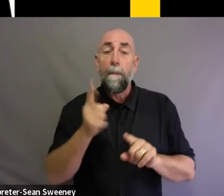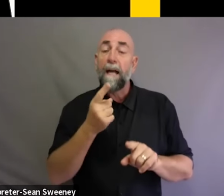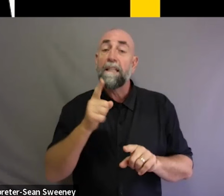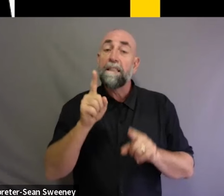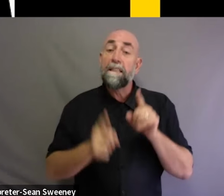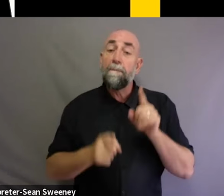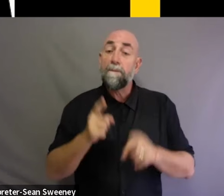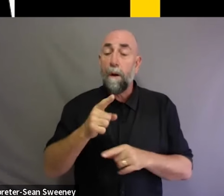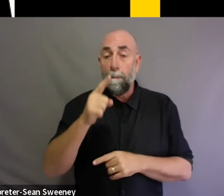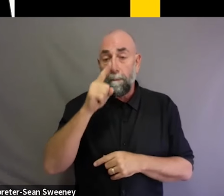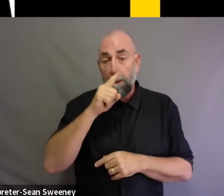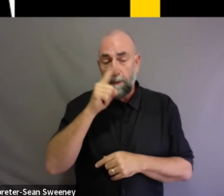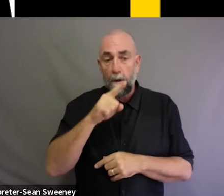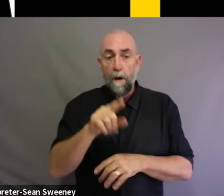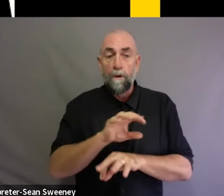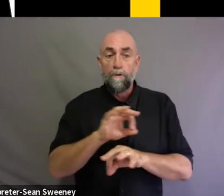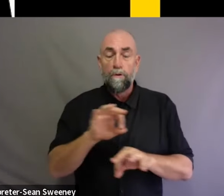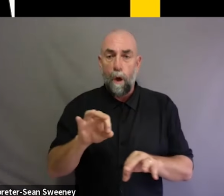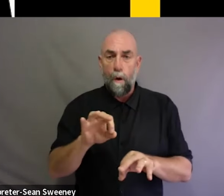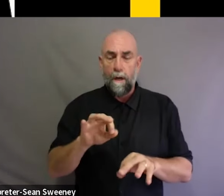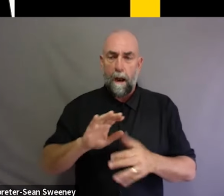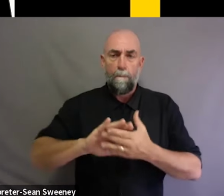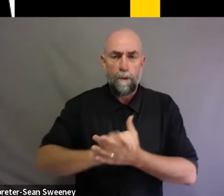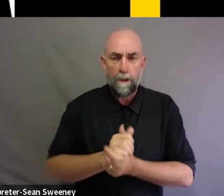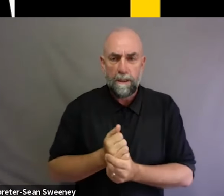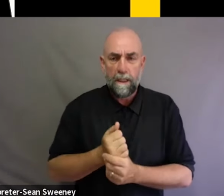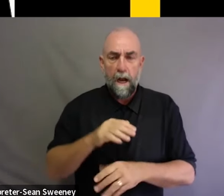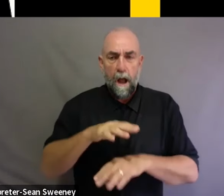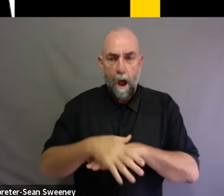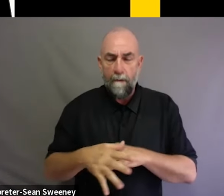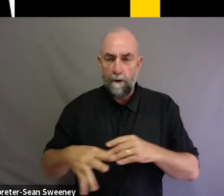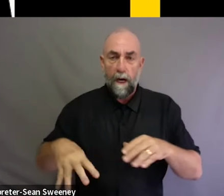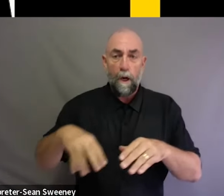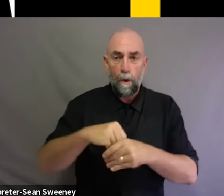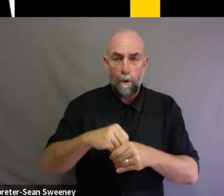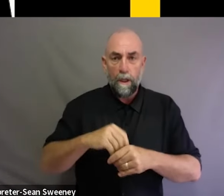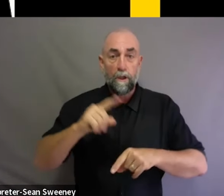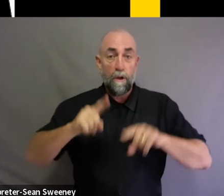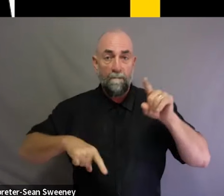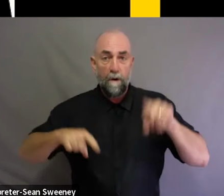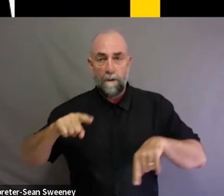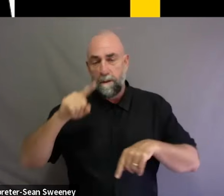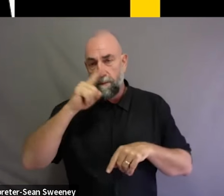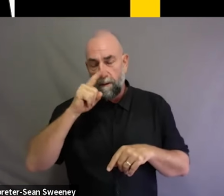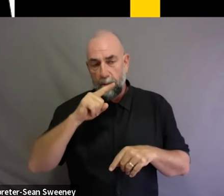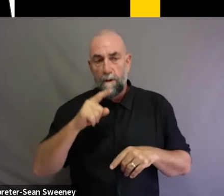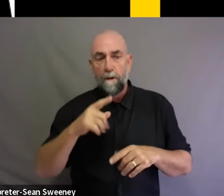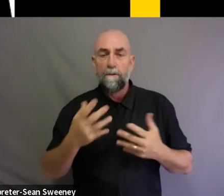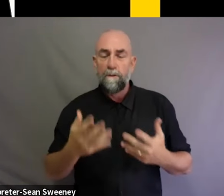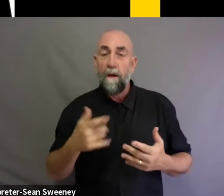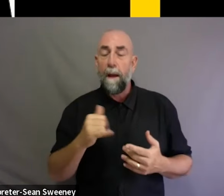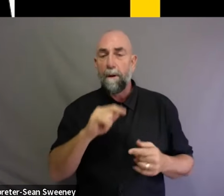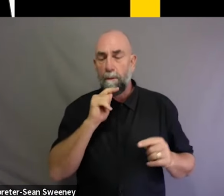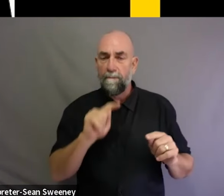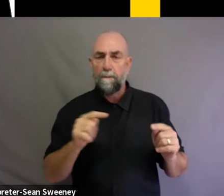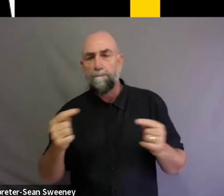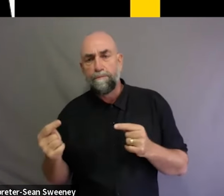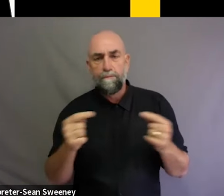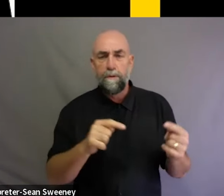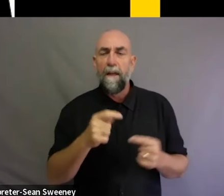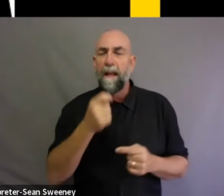appreciate utilitarian motivation for including diverse people. They might prefer a virtue argument. That's a little bit harder